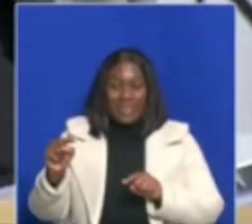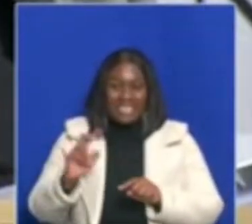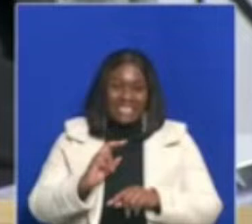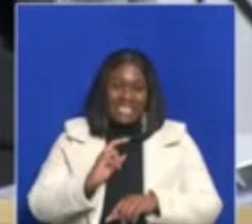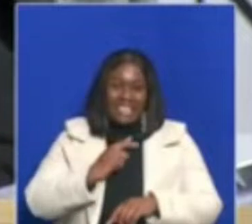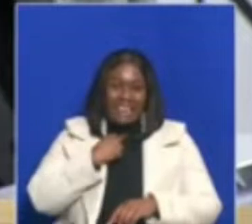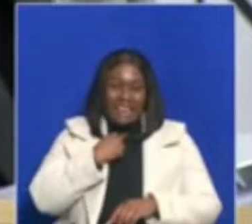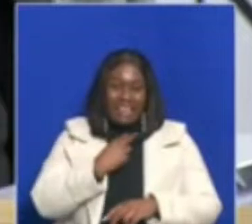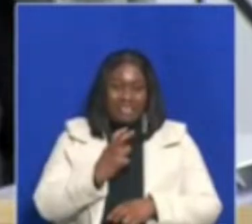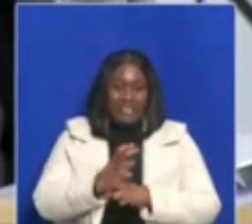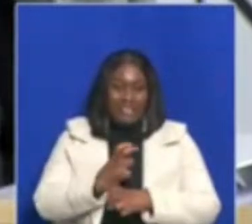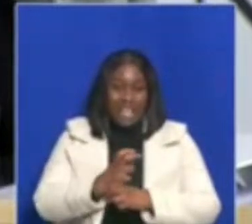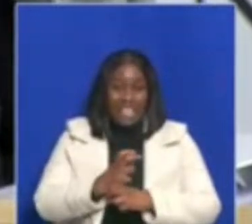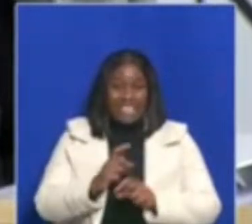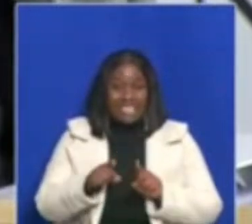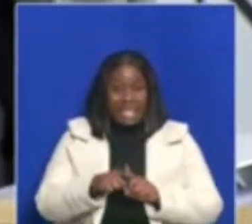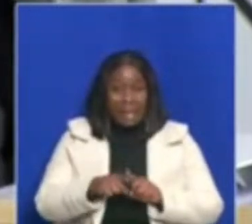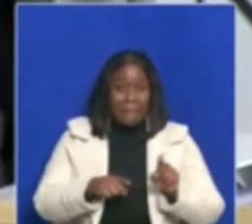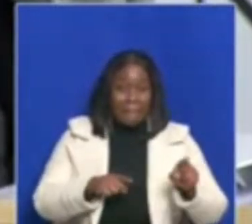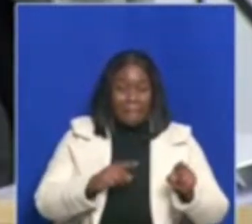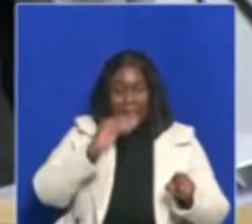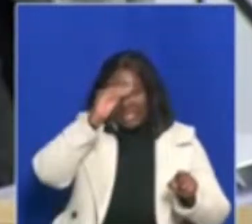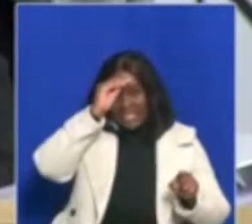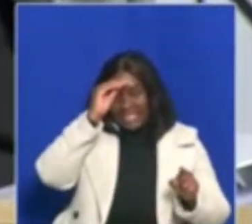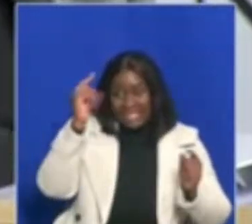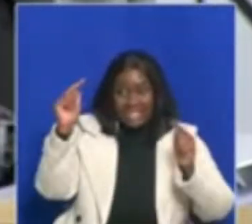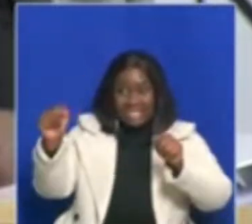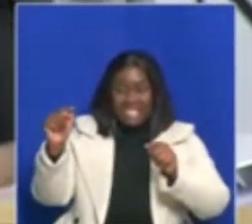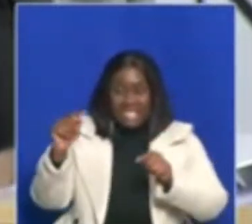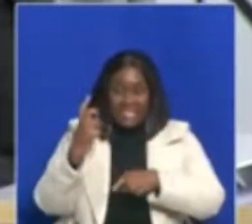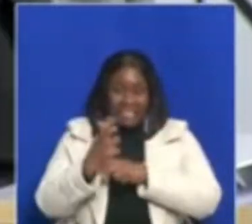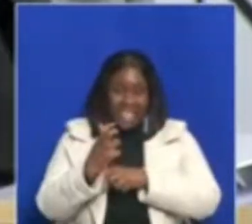scene. But I did highlight it here in my.